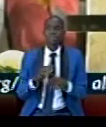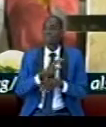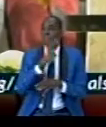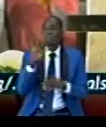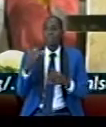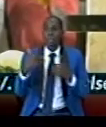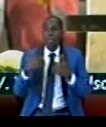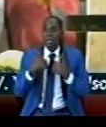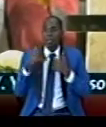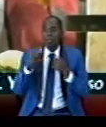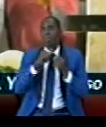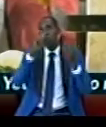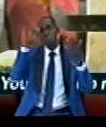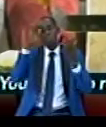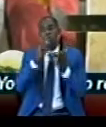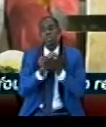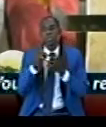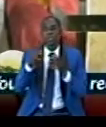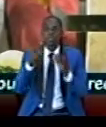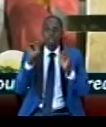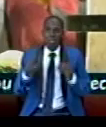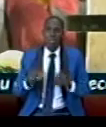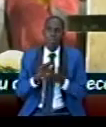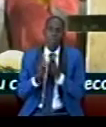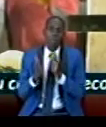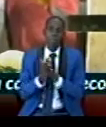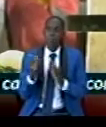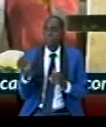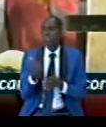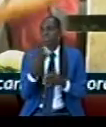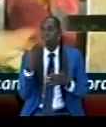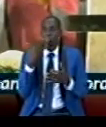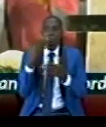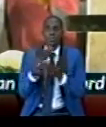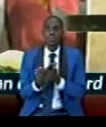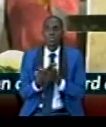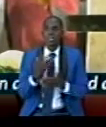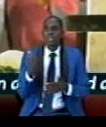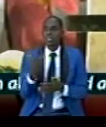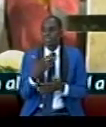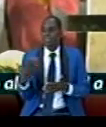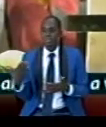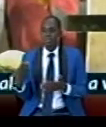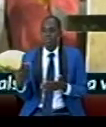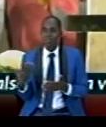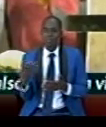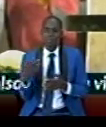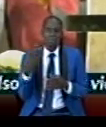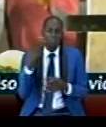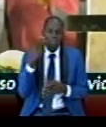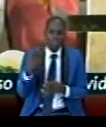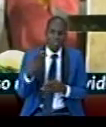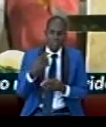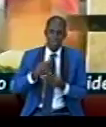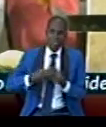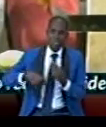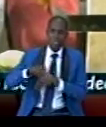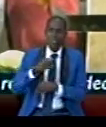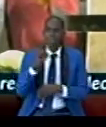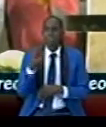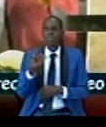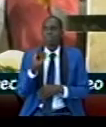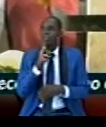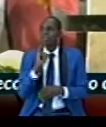ever amount to anything. Each time, everything I see around me is downfall,